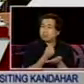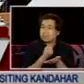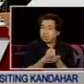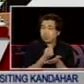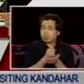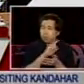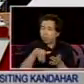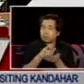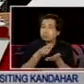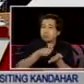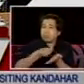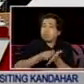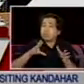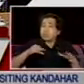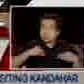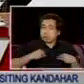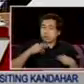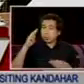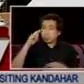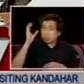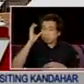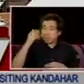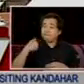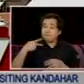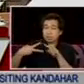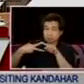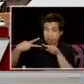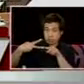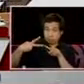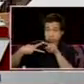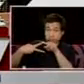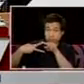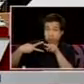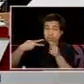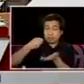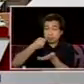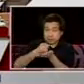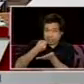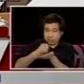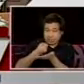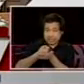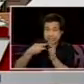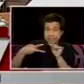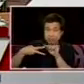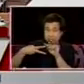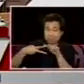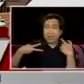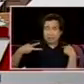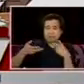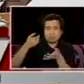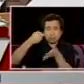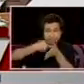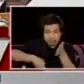by the Chief Justice of the Supreme Court, no, there are two components. The salary, the income, no? Salary which is subject to income tax,